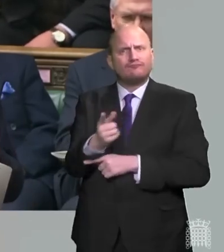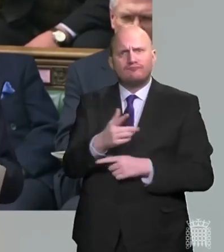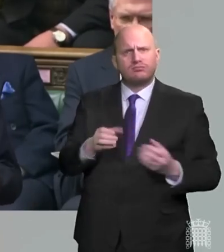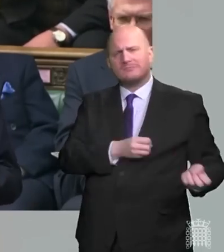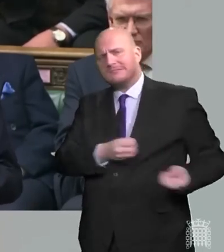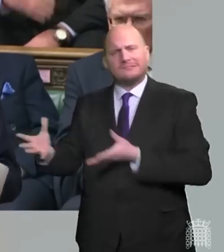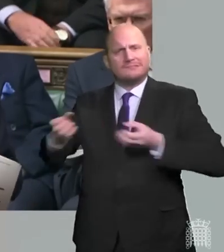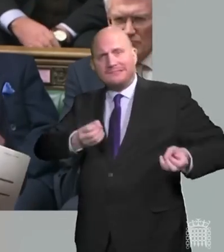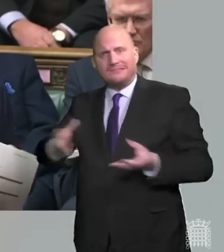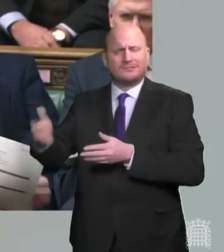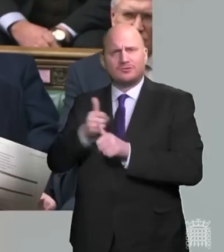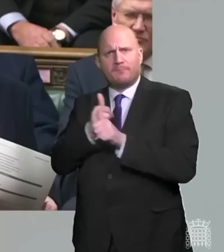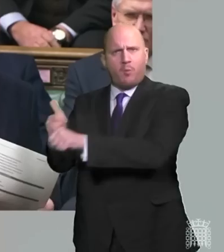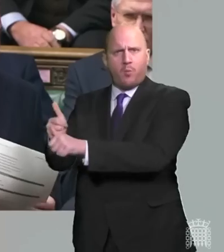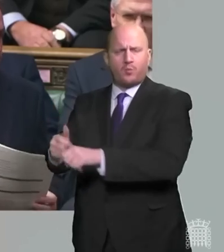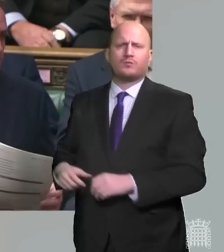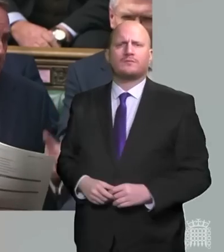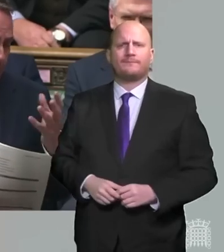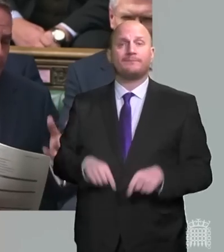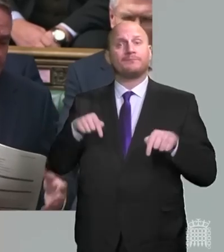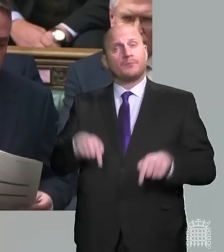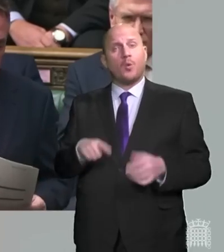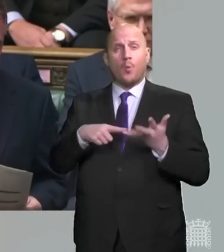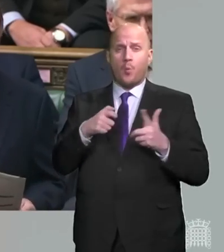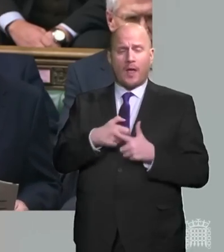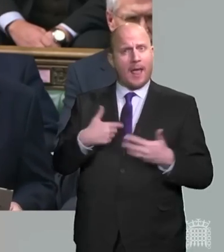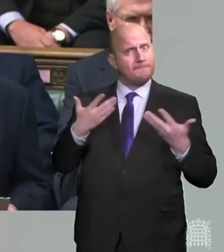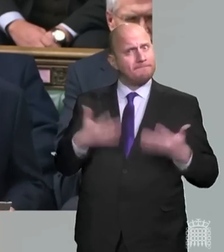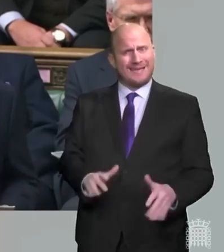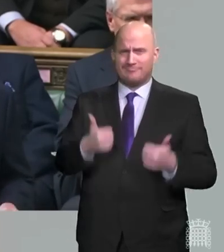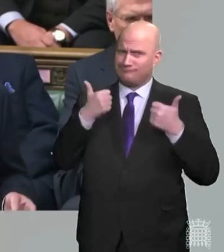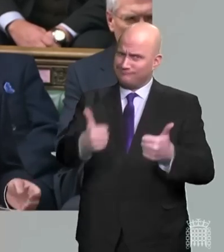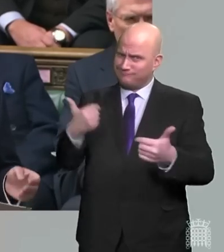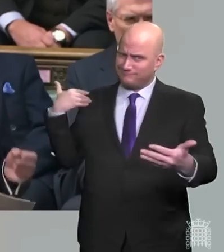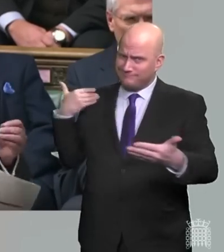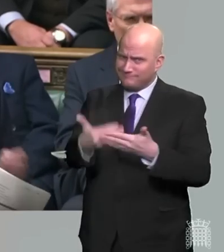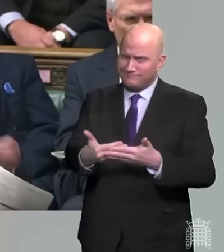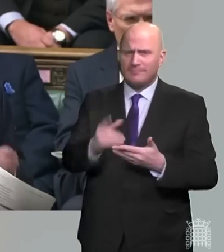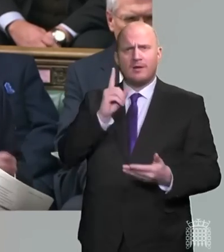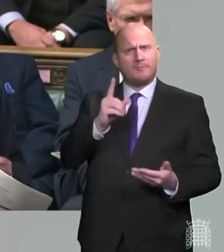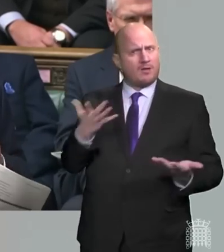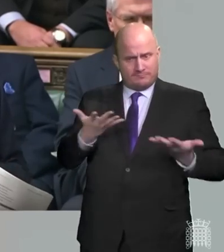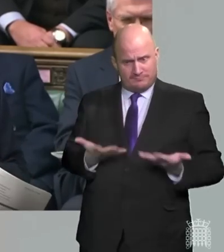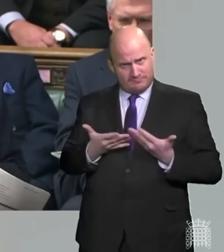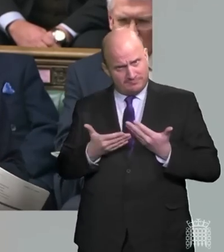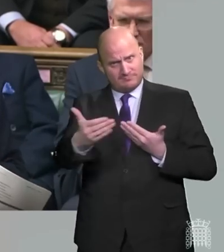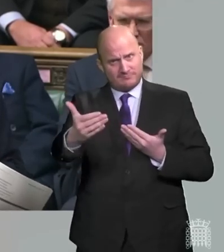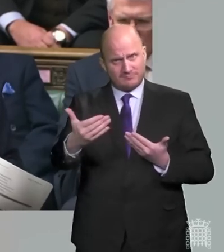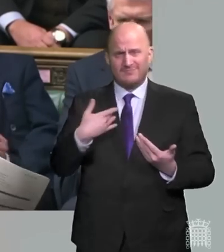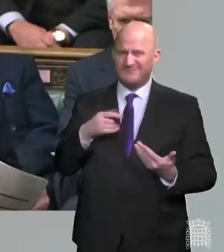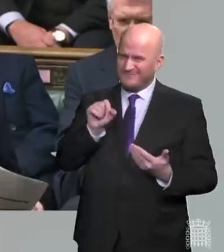The UK has shown great leadership on this issue. Can I ask, therefore, my right honourable friend to use every means at his